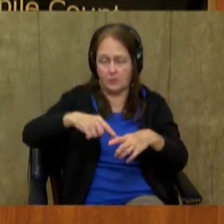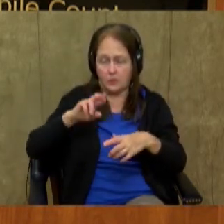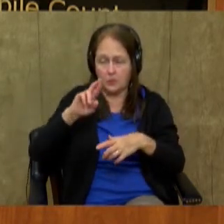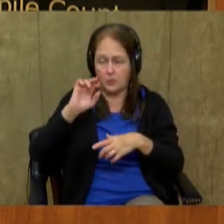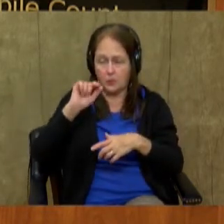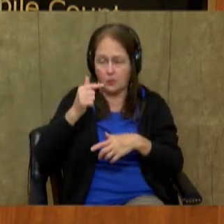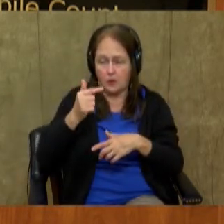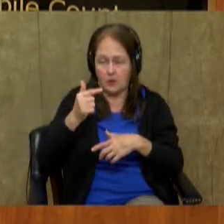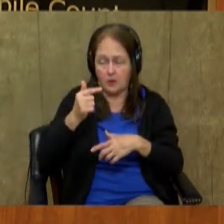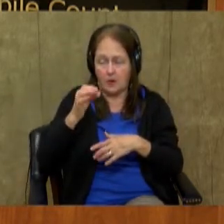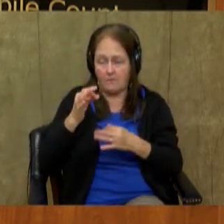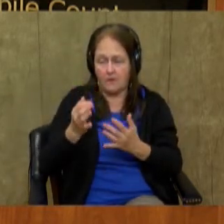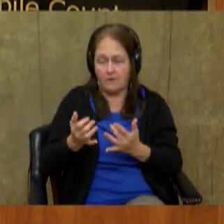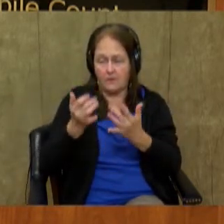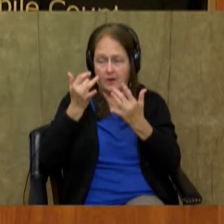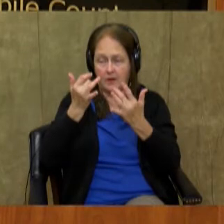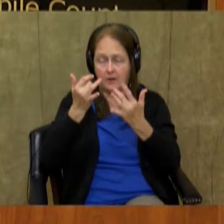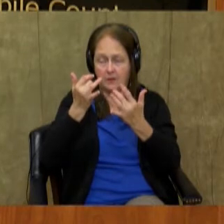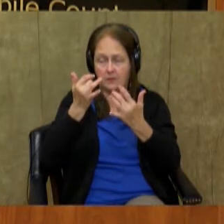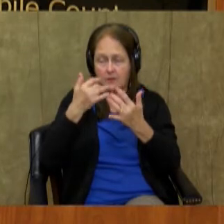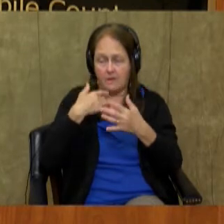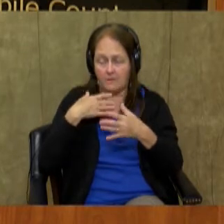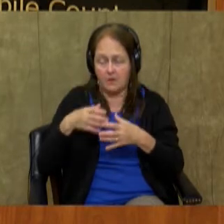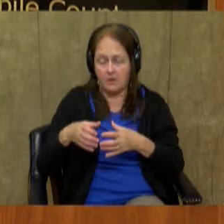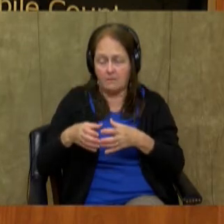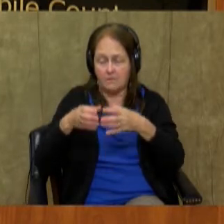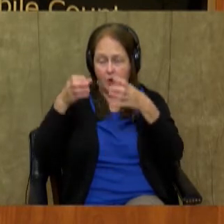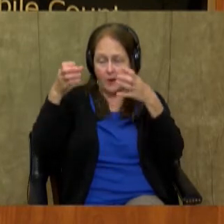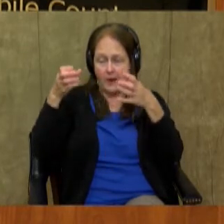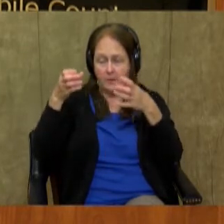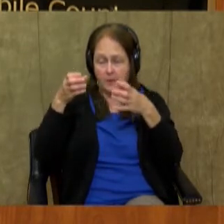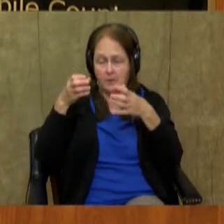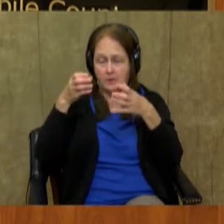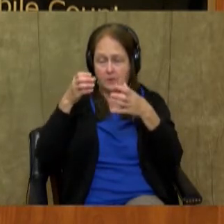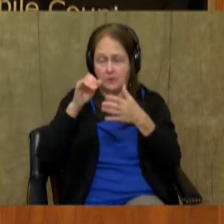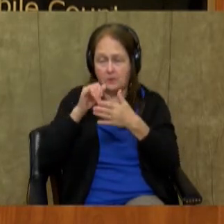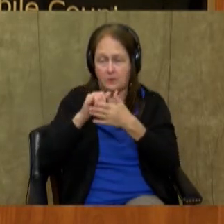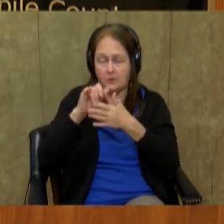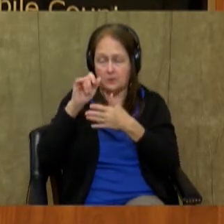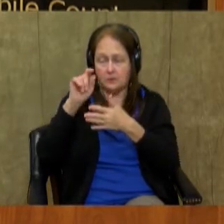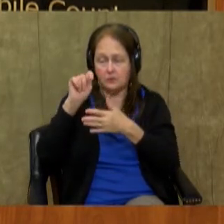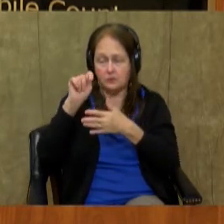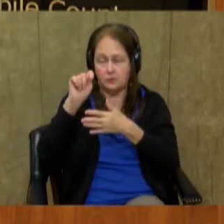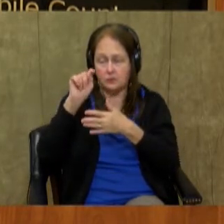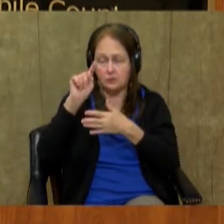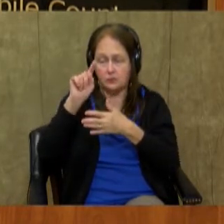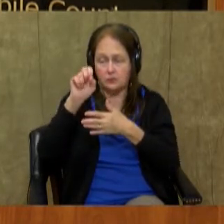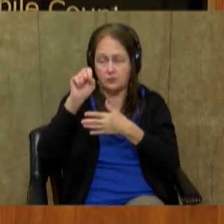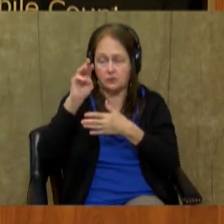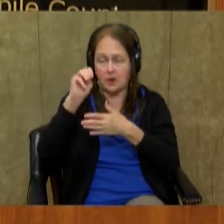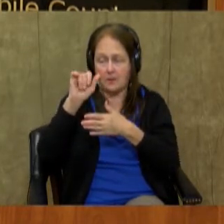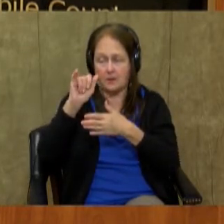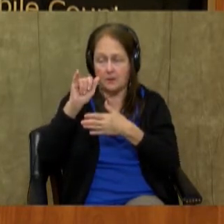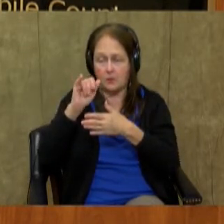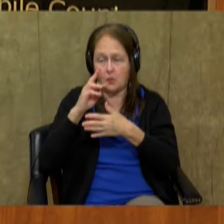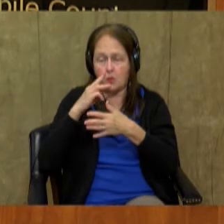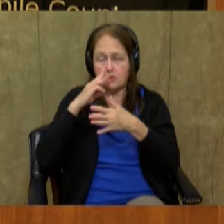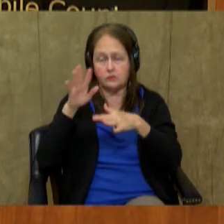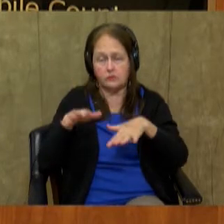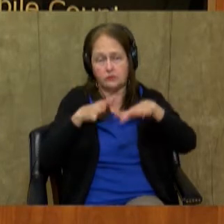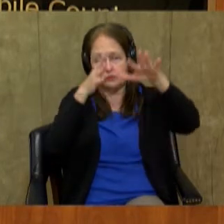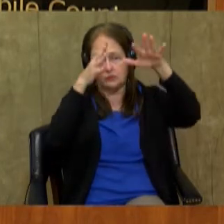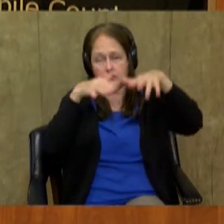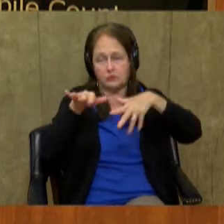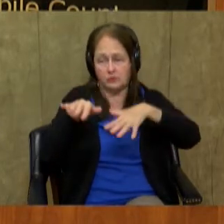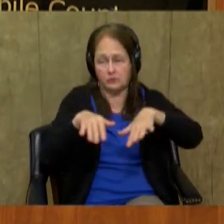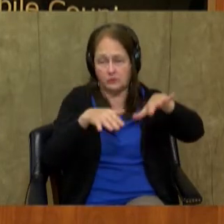earthquakes, volcanic eruptions, and the threat of tsunamis part of daily life, okay, due to its location.